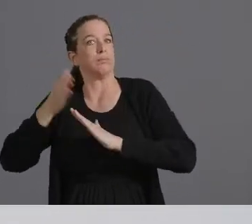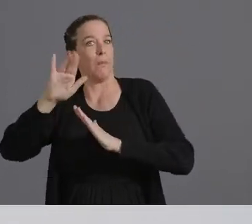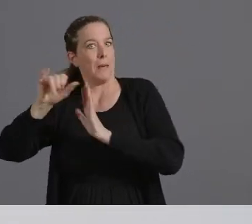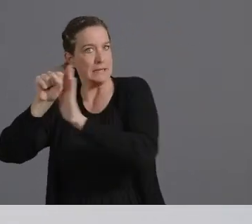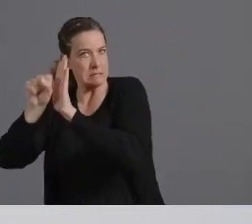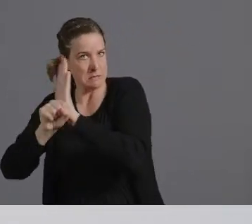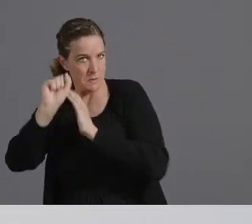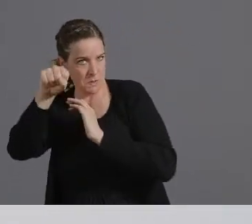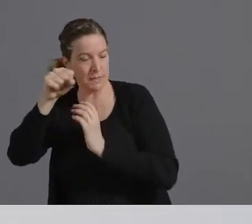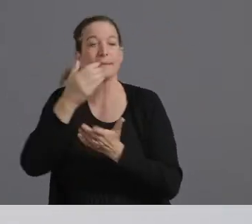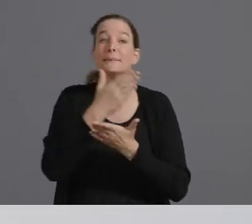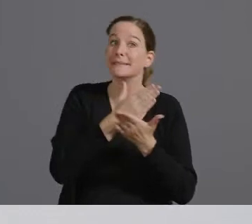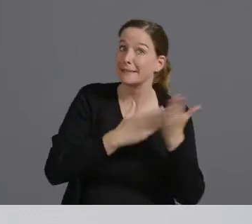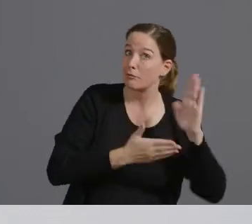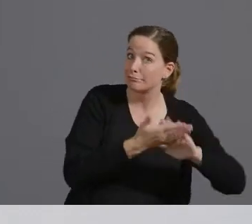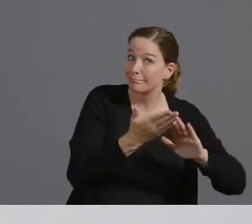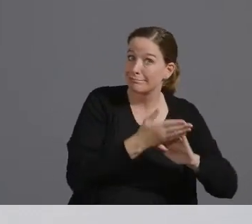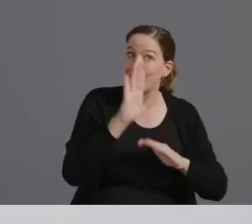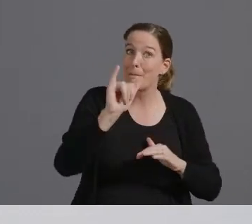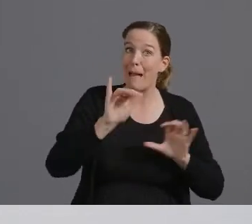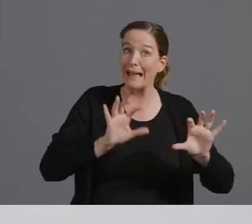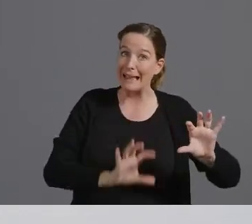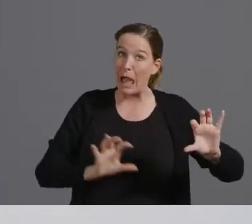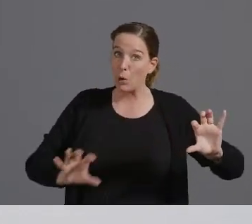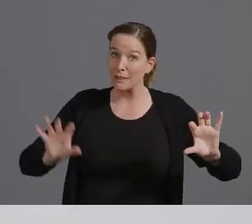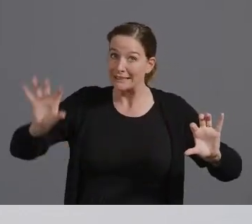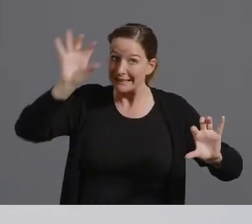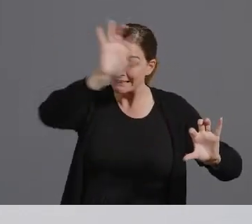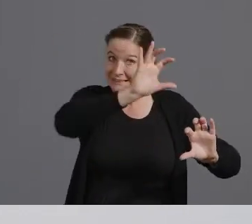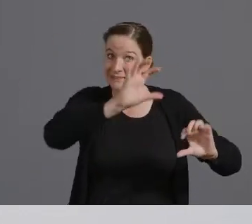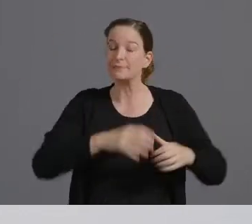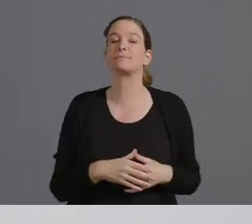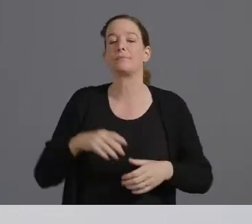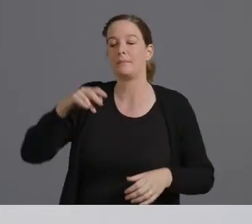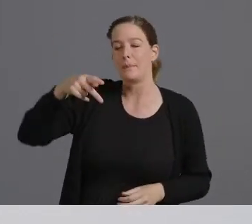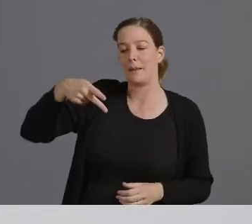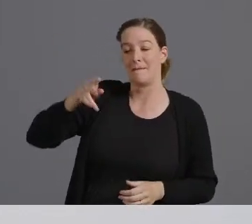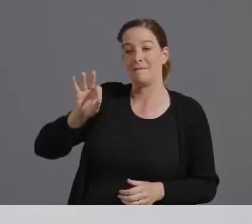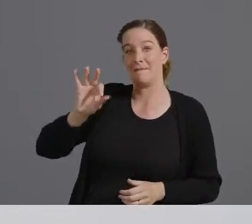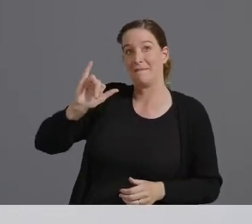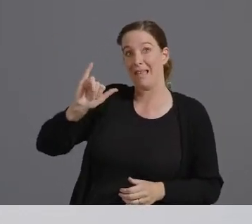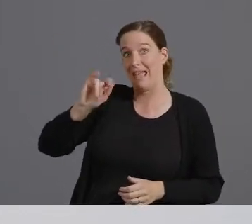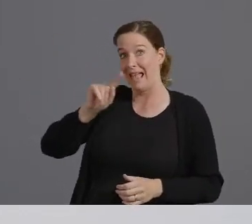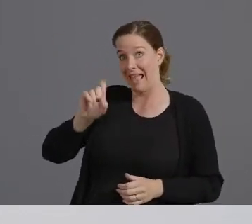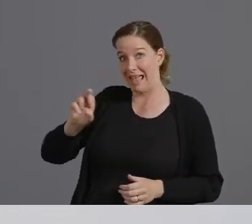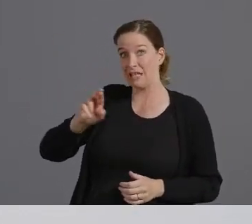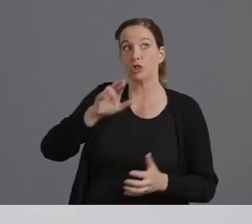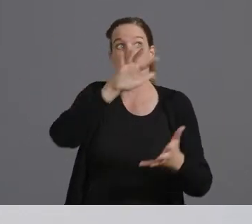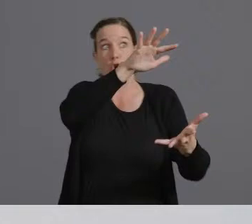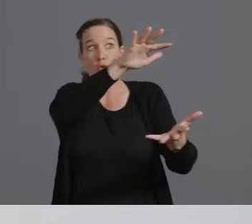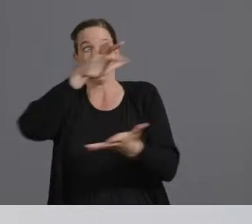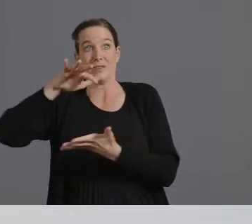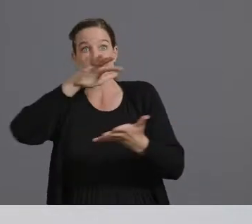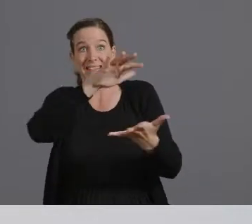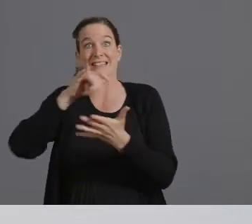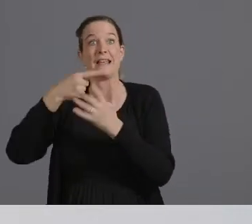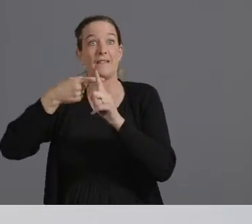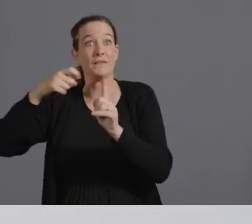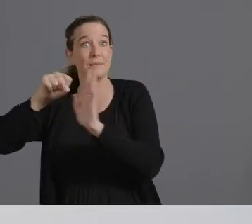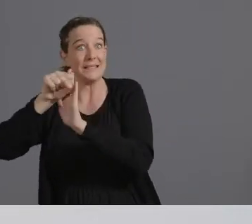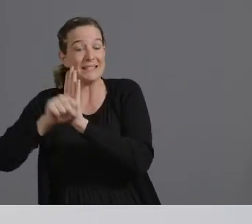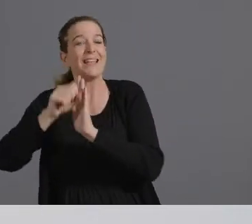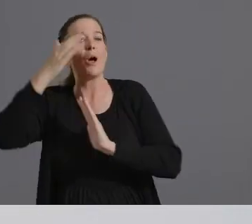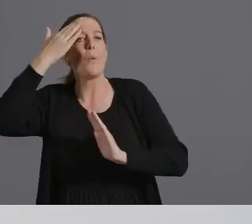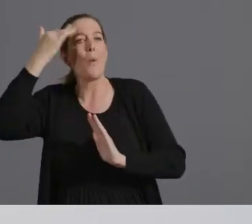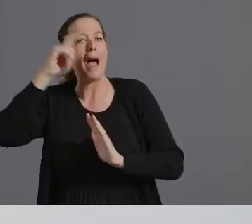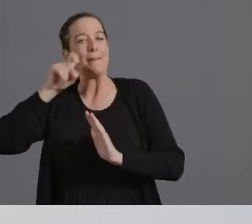like a lot of the Pfizer is staying with the state, that's because we're directly allocating to those county and state pods. All